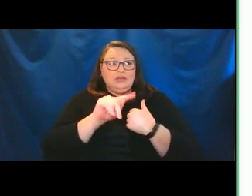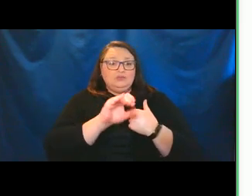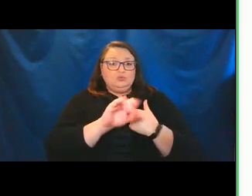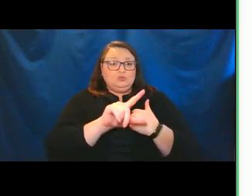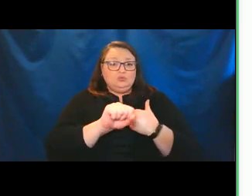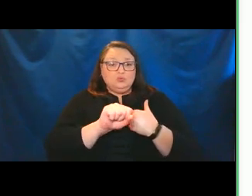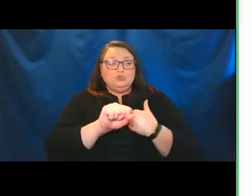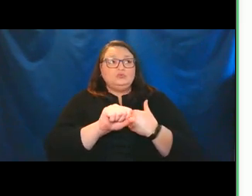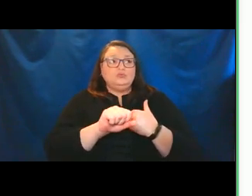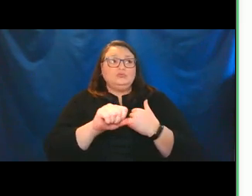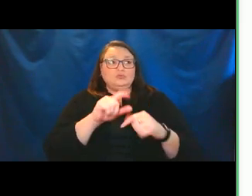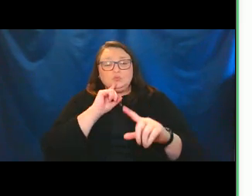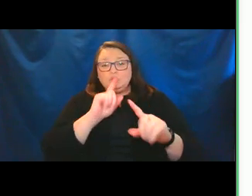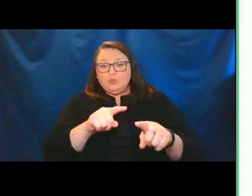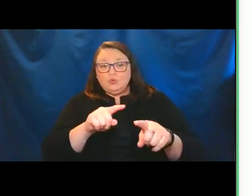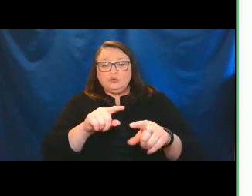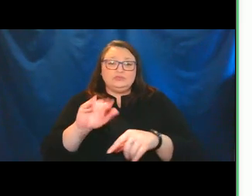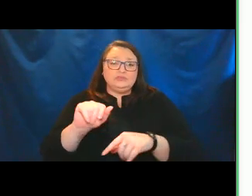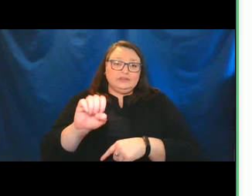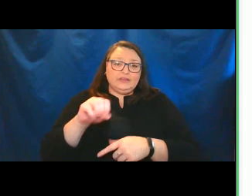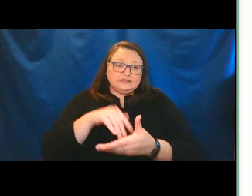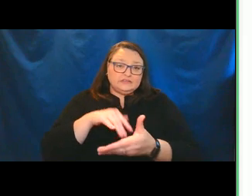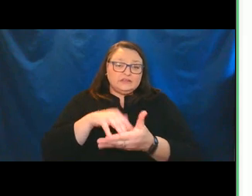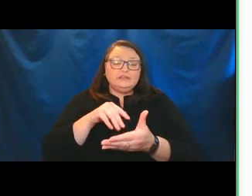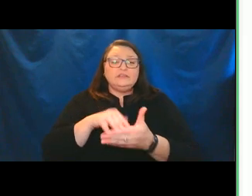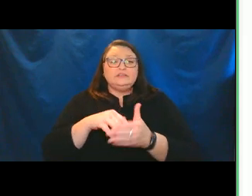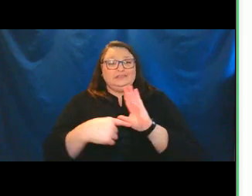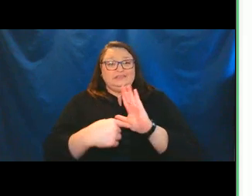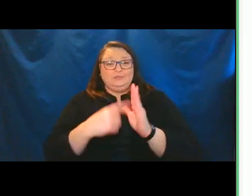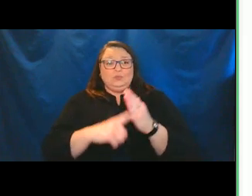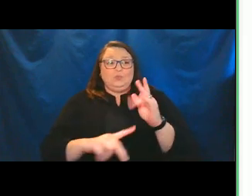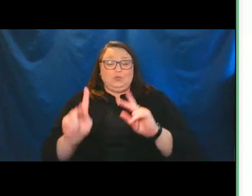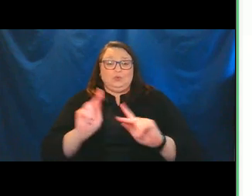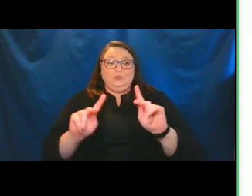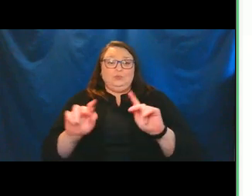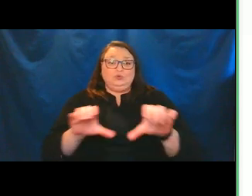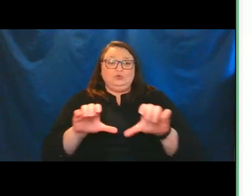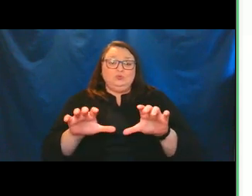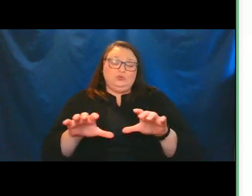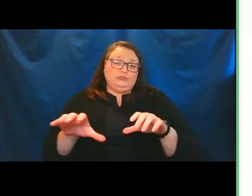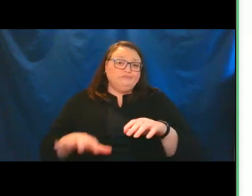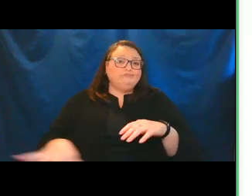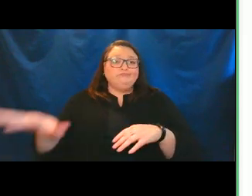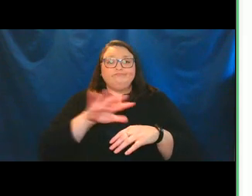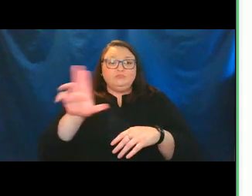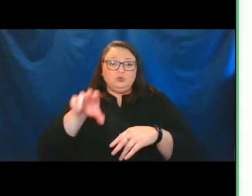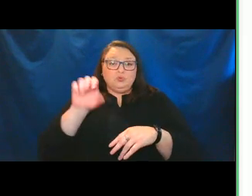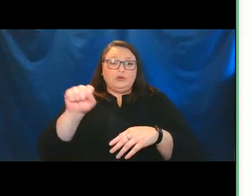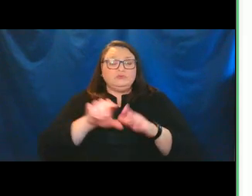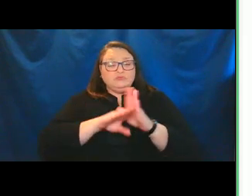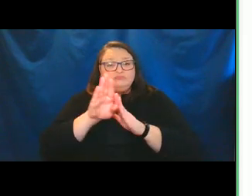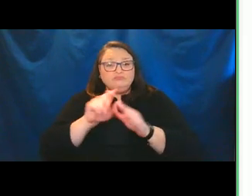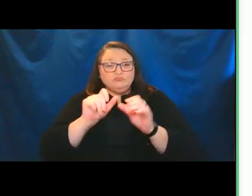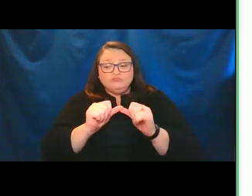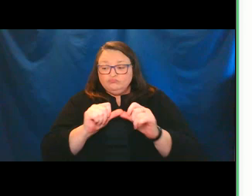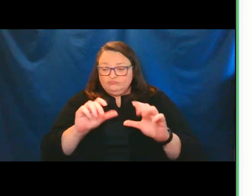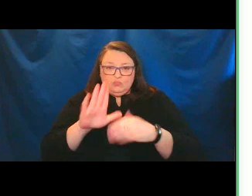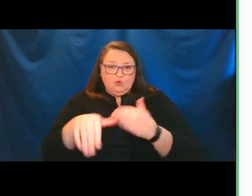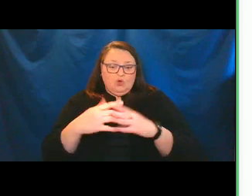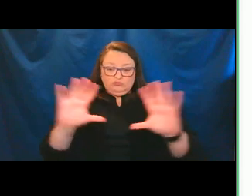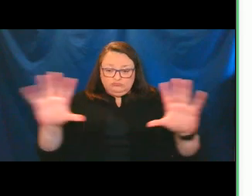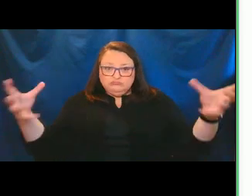with reports and case studies, examples of what people are doing to build resilience around the country. And I